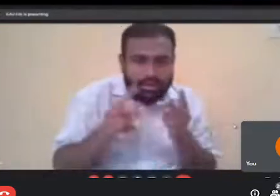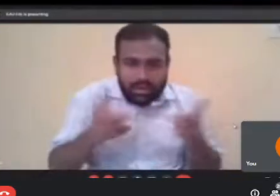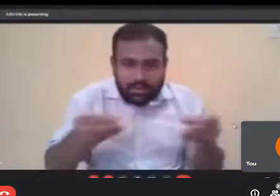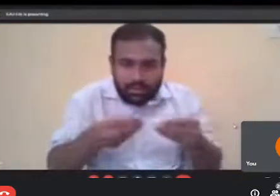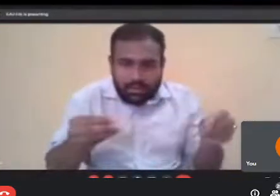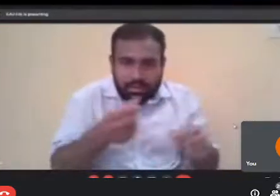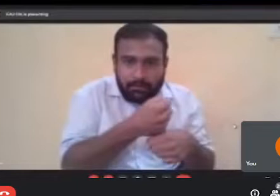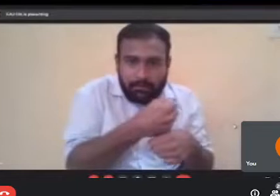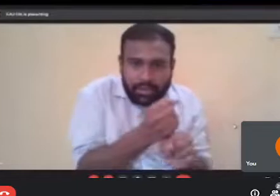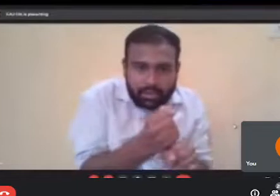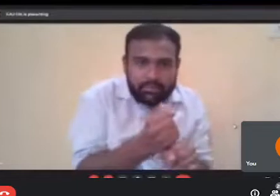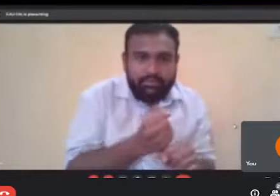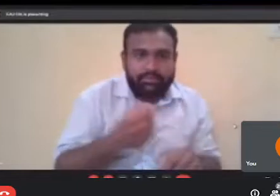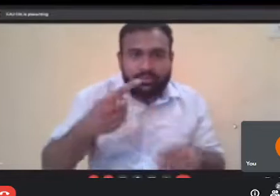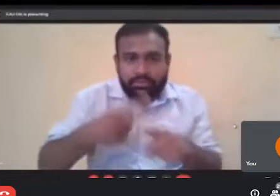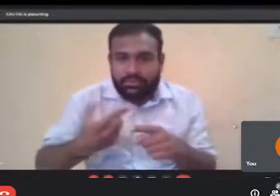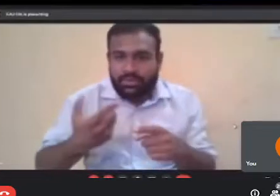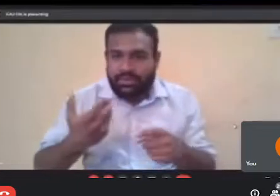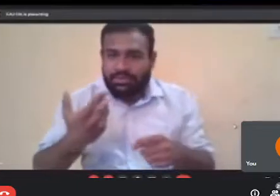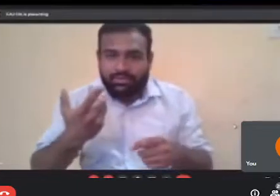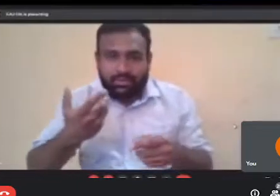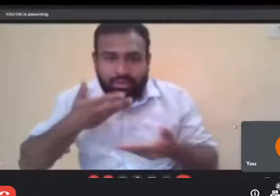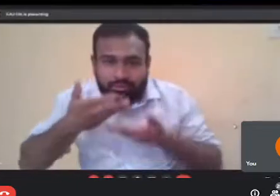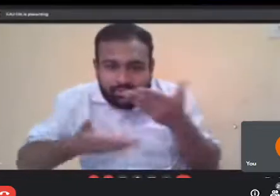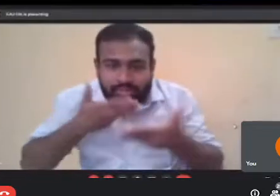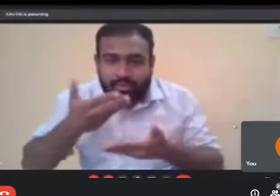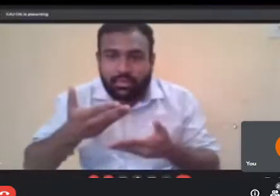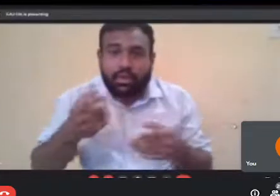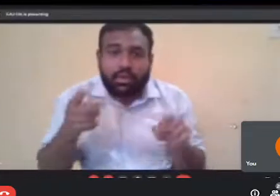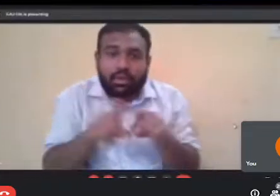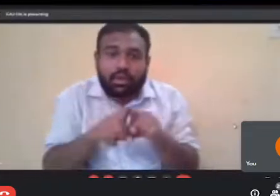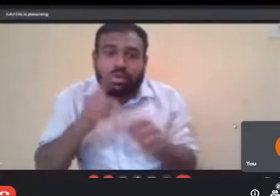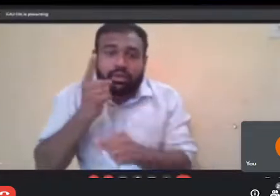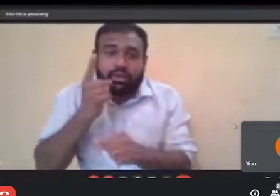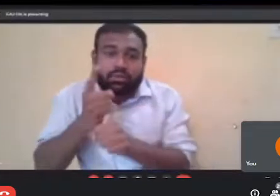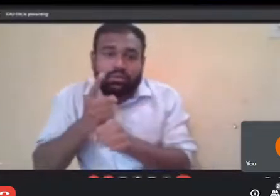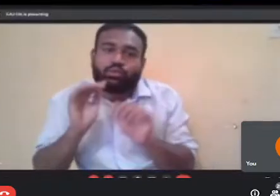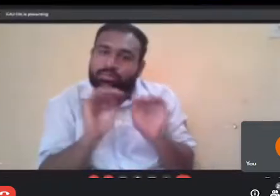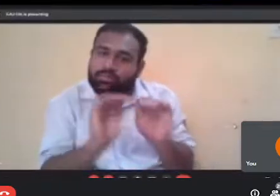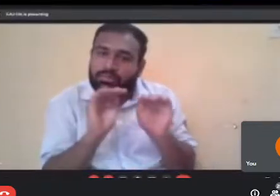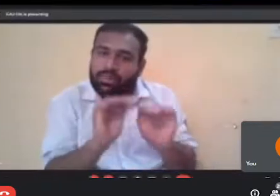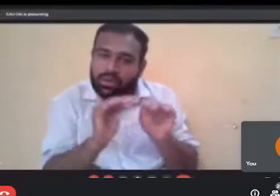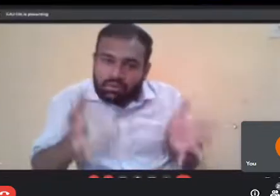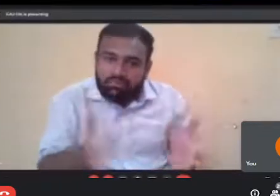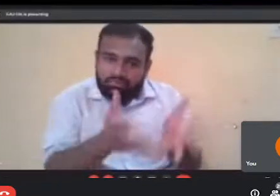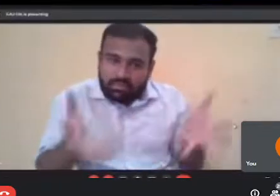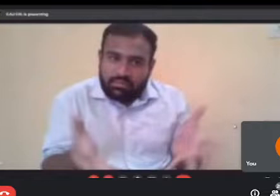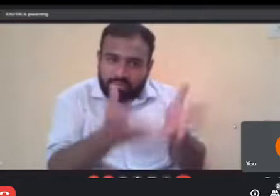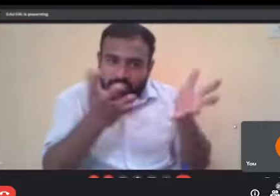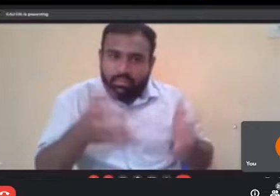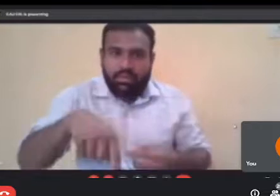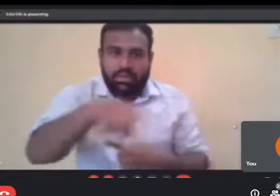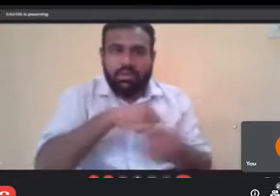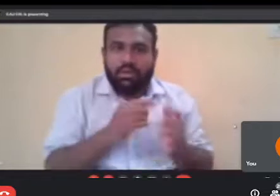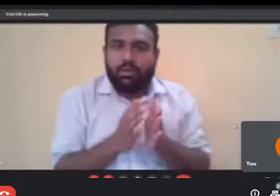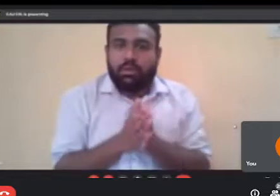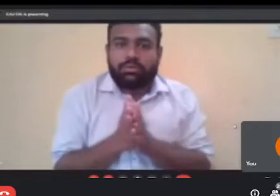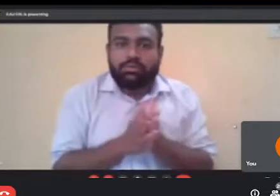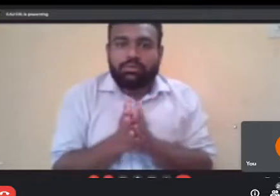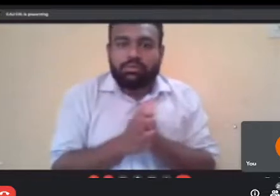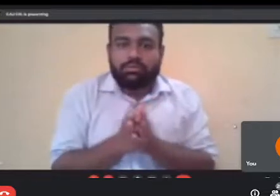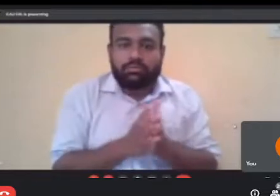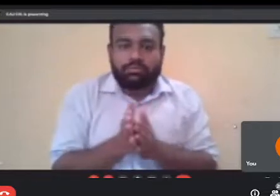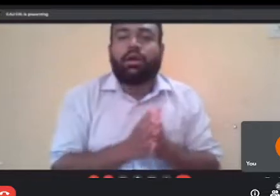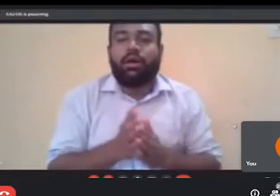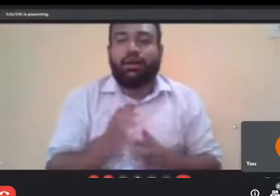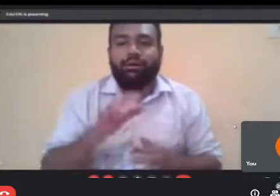materials. We are making these kind of materials, same as used for teaching. Same, the teacher is also helping the students to